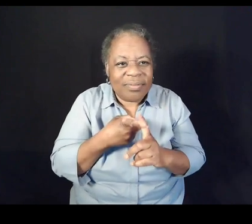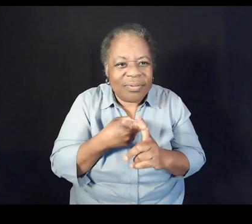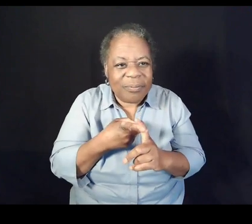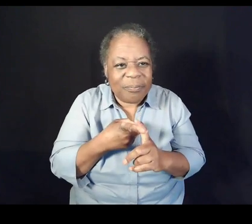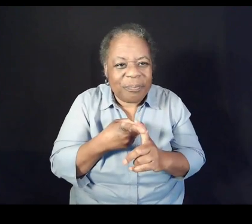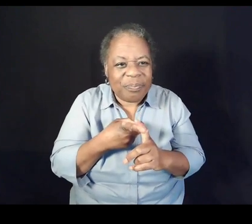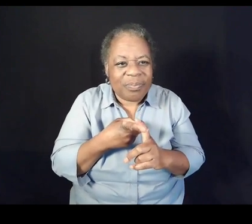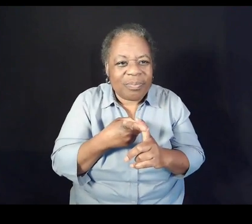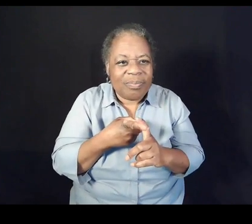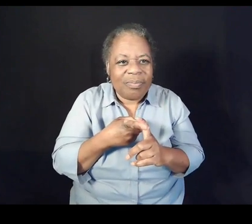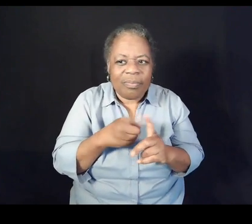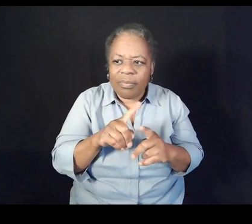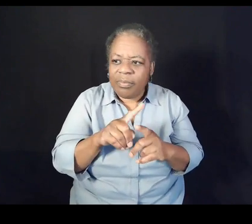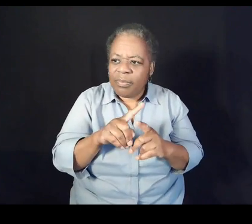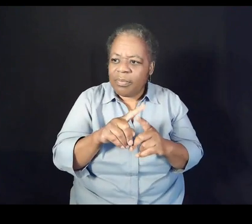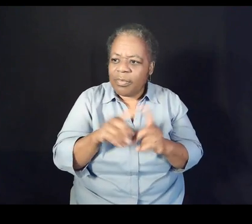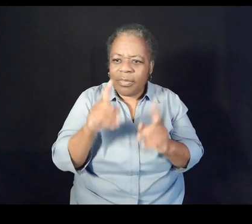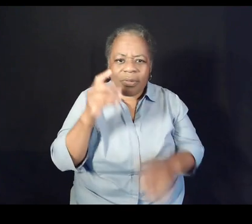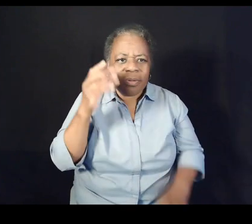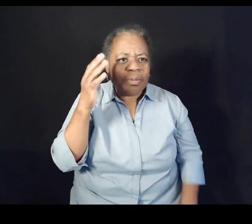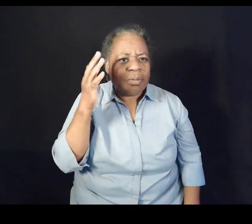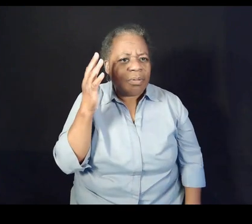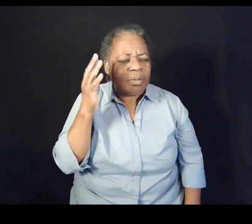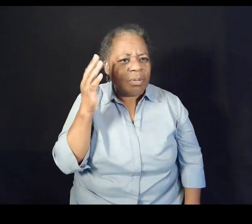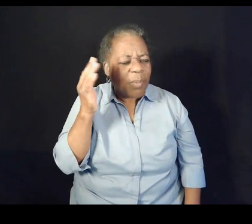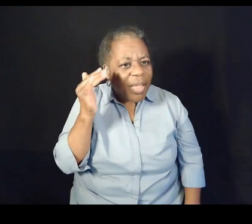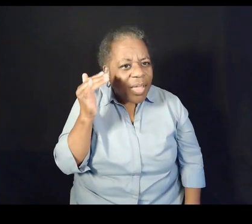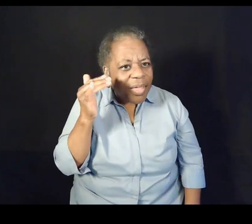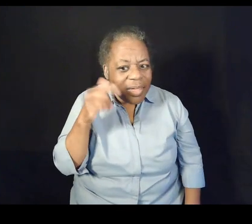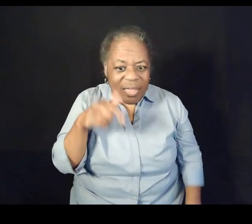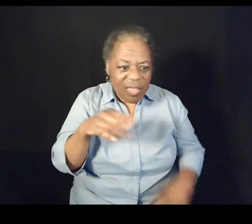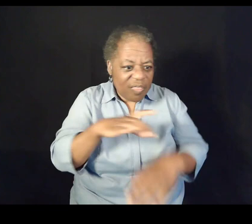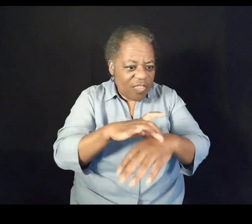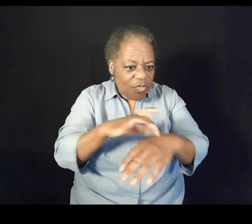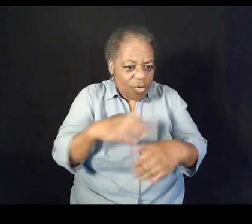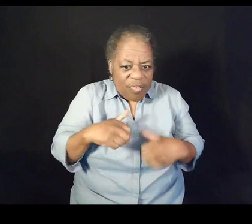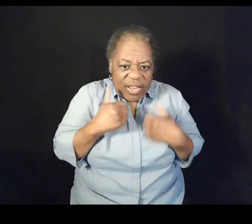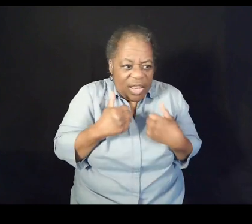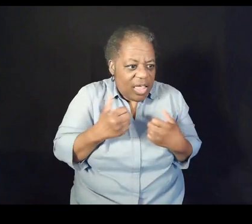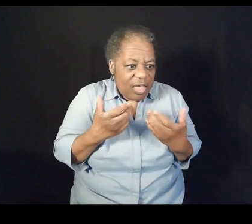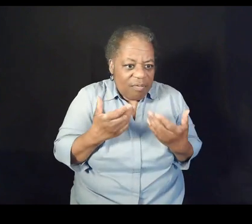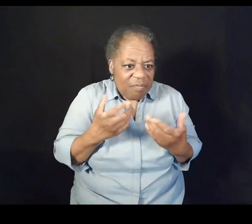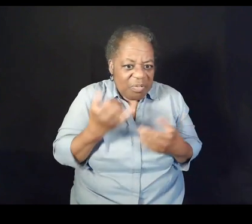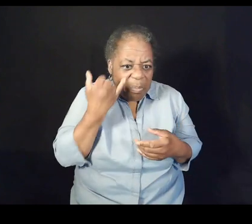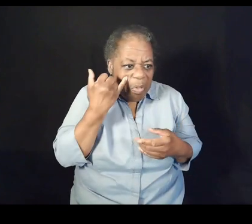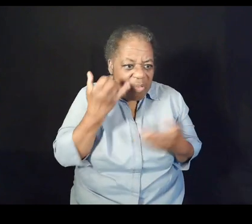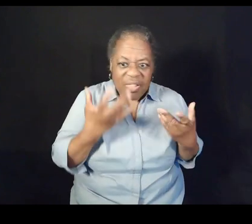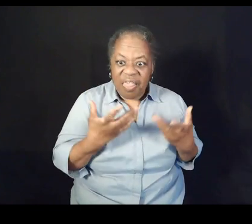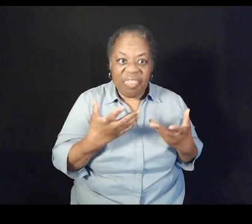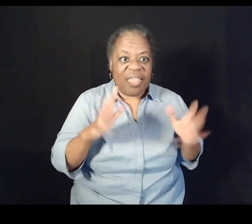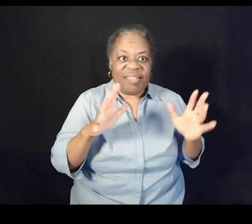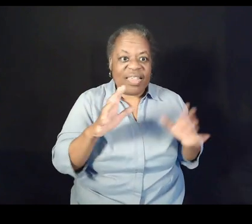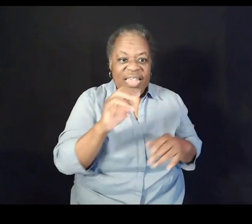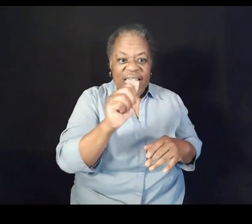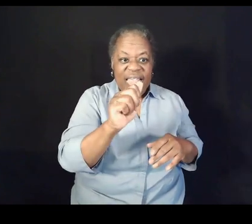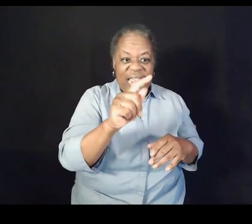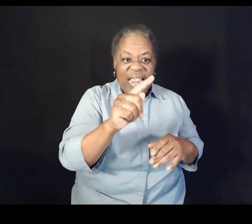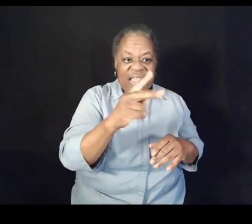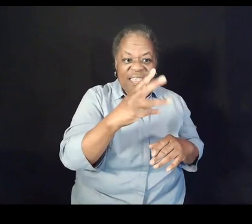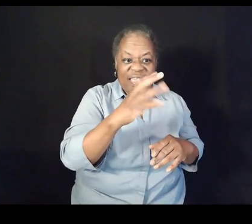But why? If this earthly life is all there is, as the atheist or naturalist